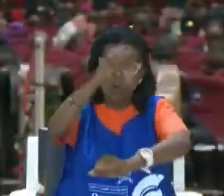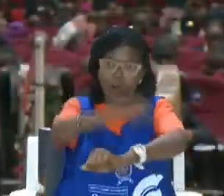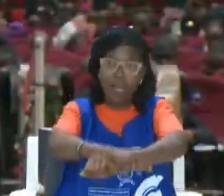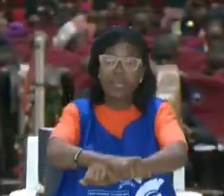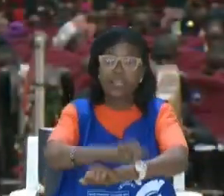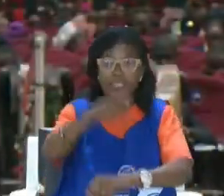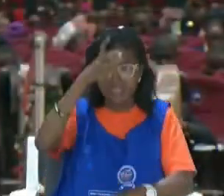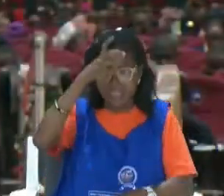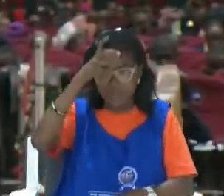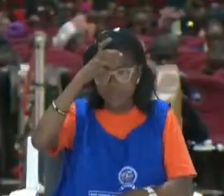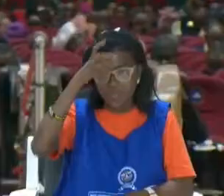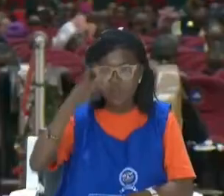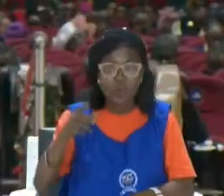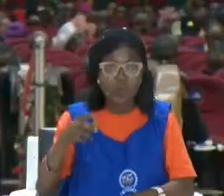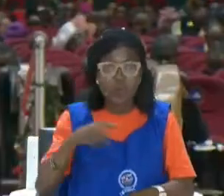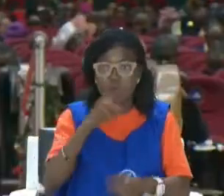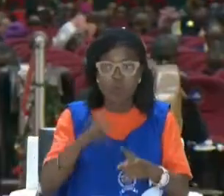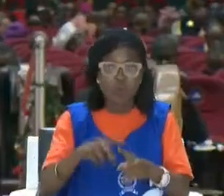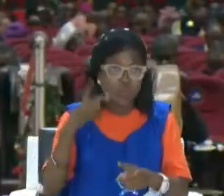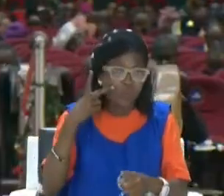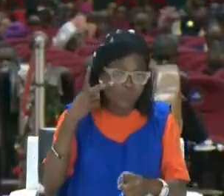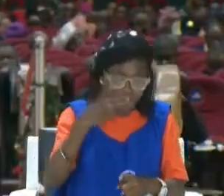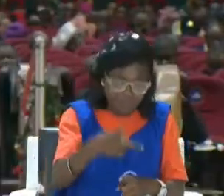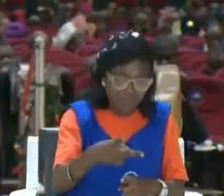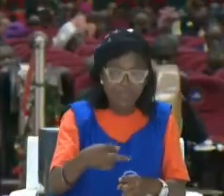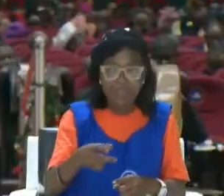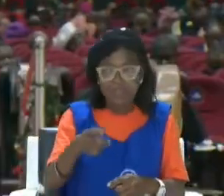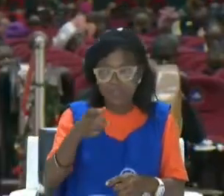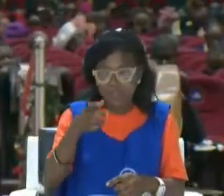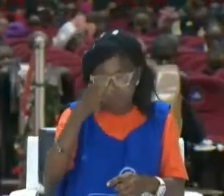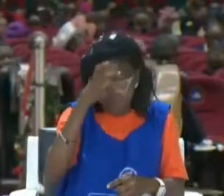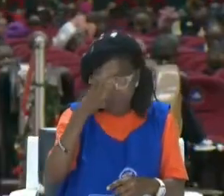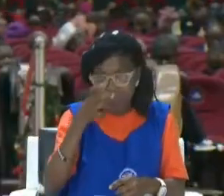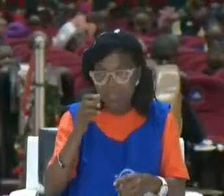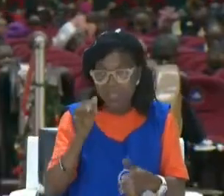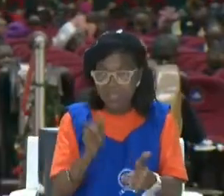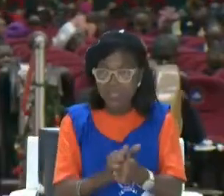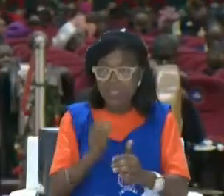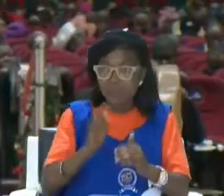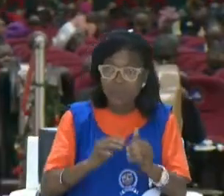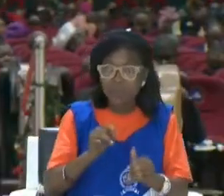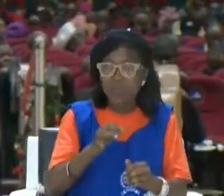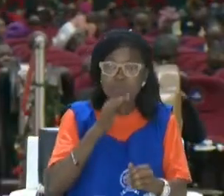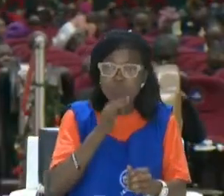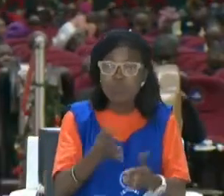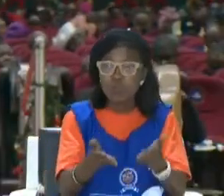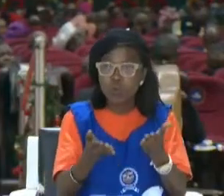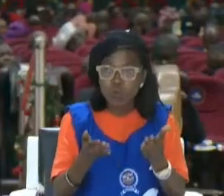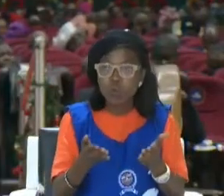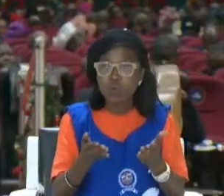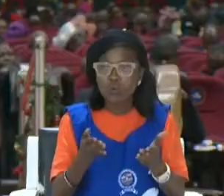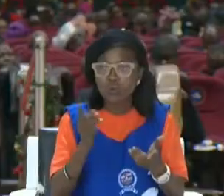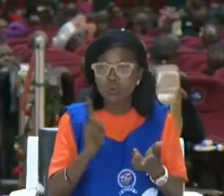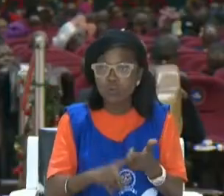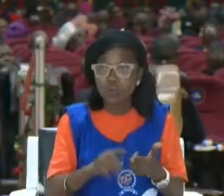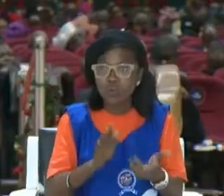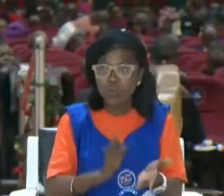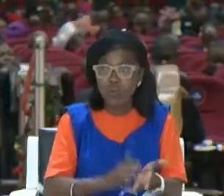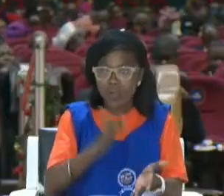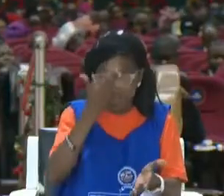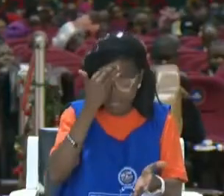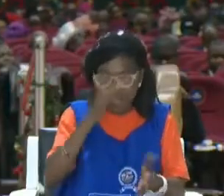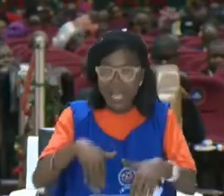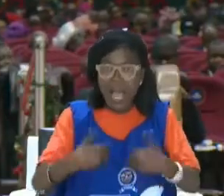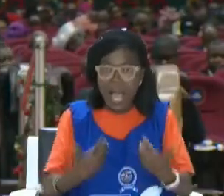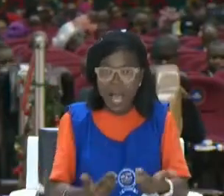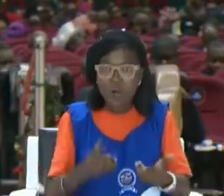And if you see what demons can do to human beings, you will want to learn how to deal with